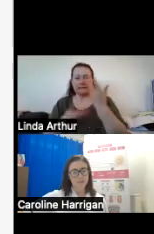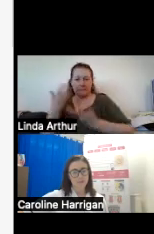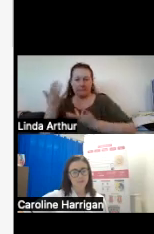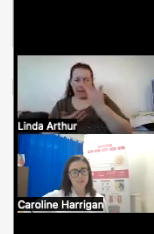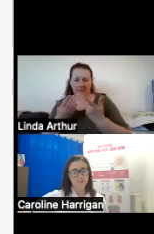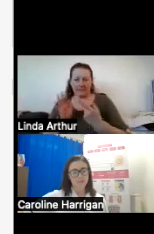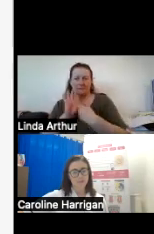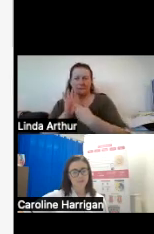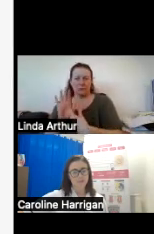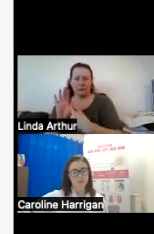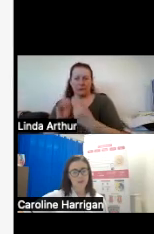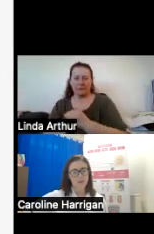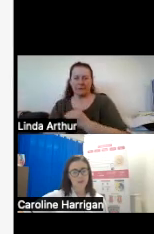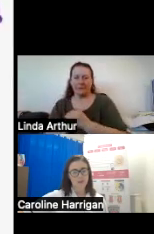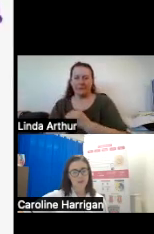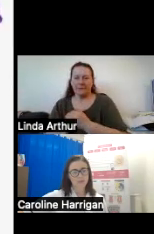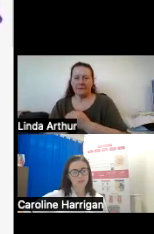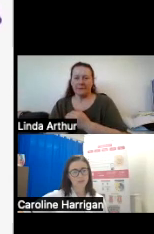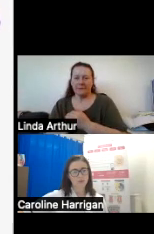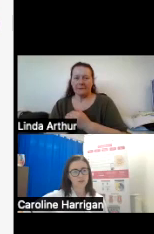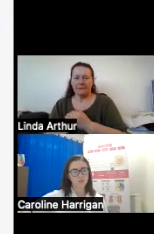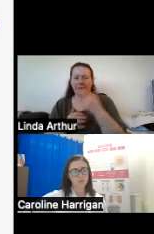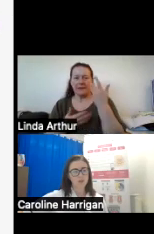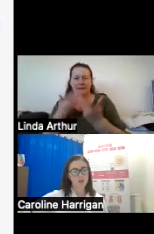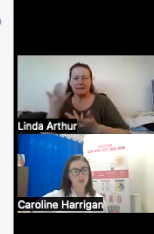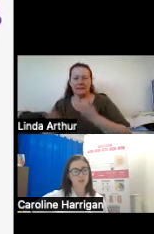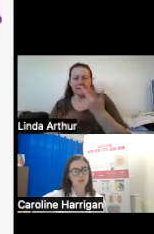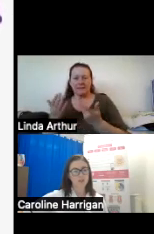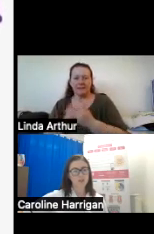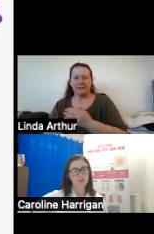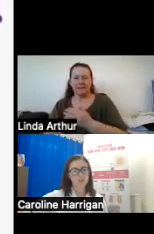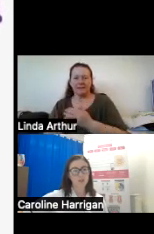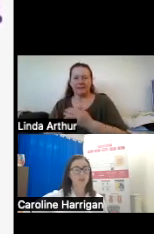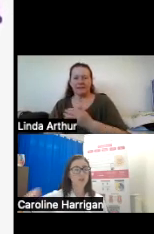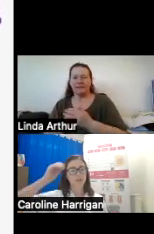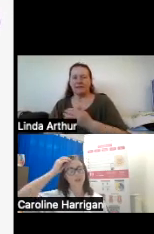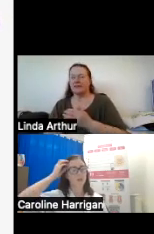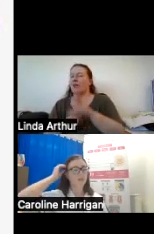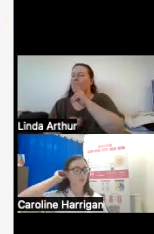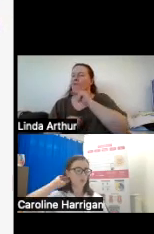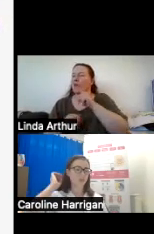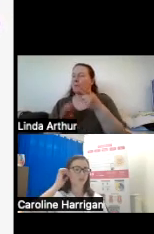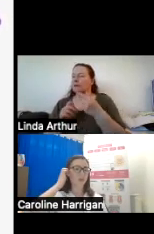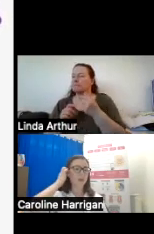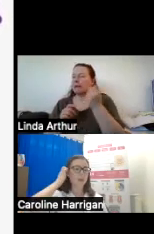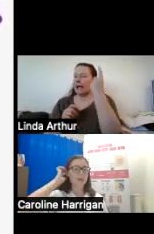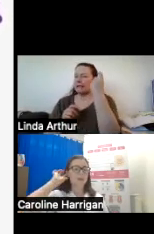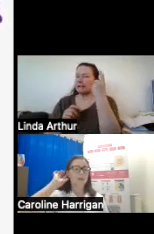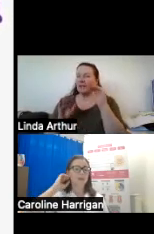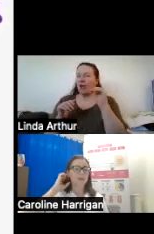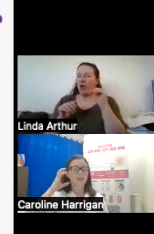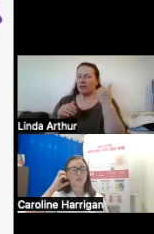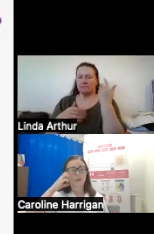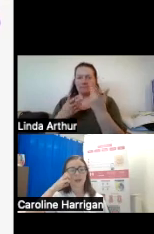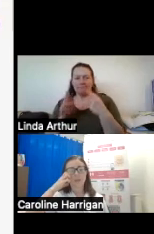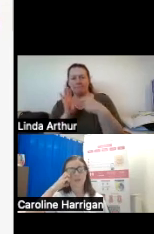next slide, these are more, I'll explain for, so these what we would call is verbal cues of how to carry out your pelvic floor. So